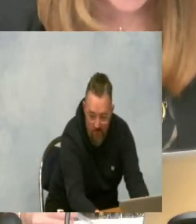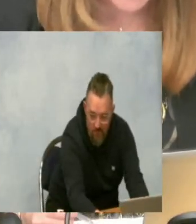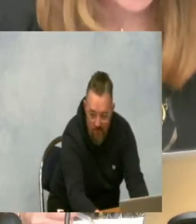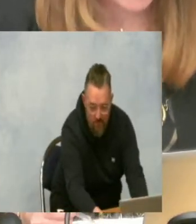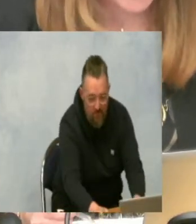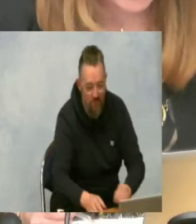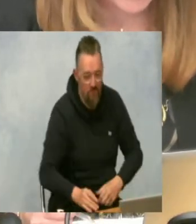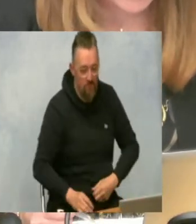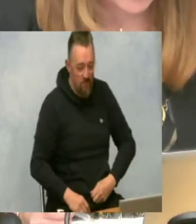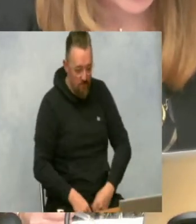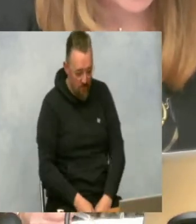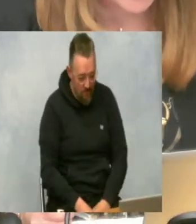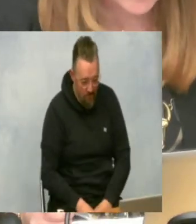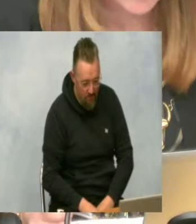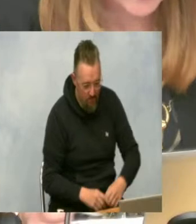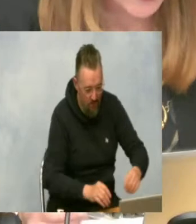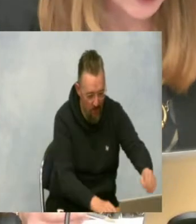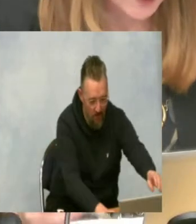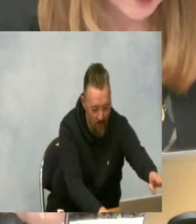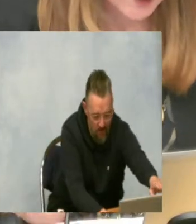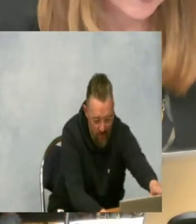Tony substituting.